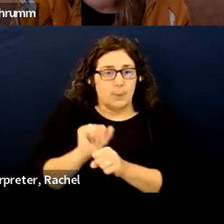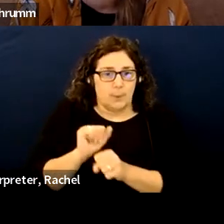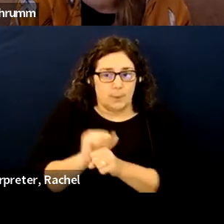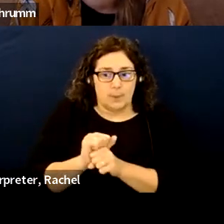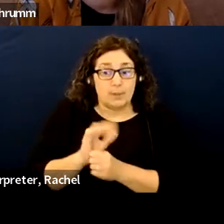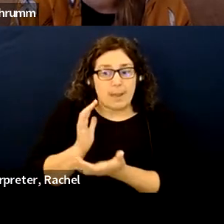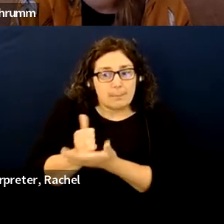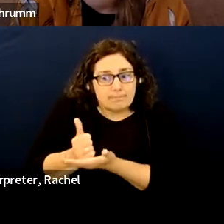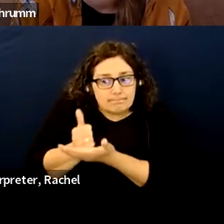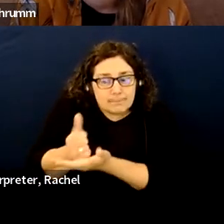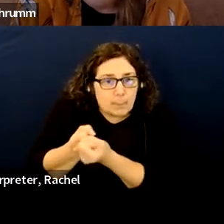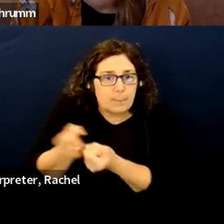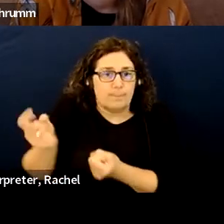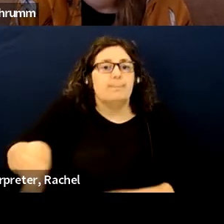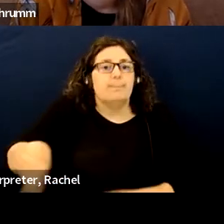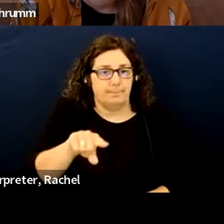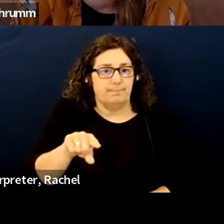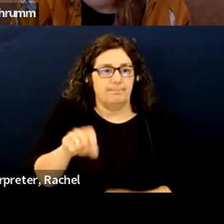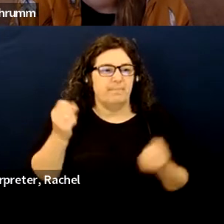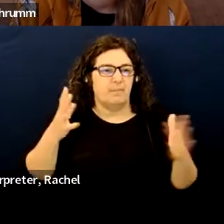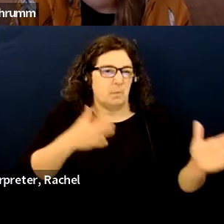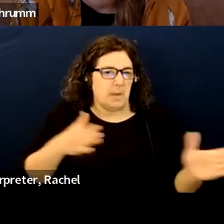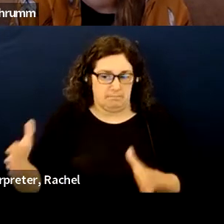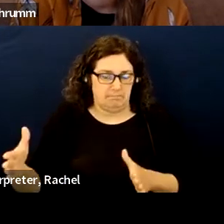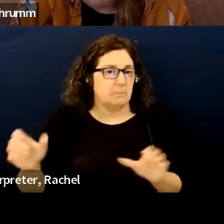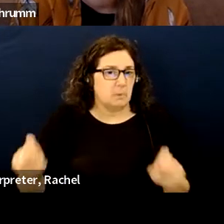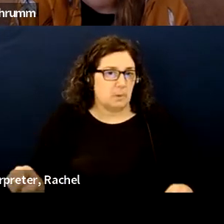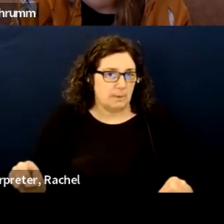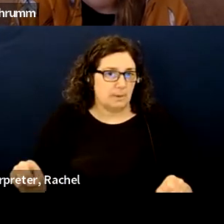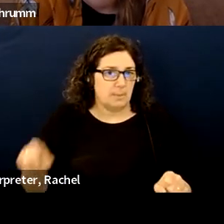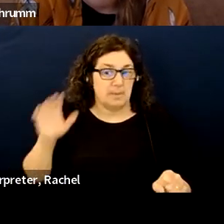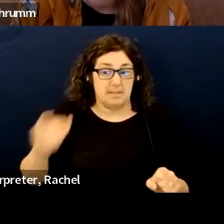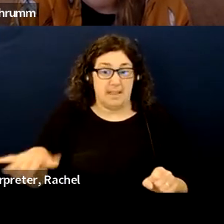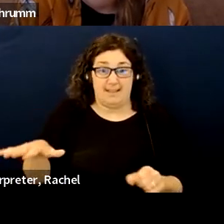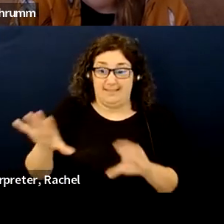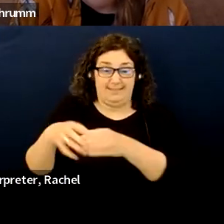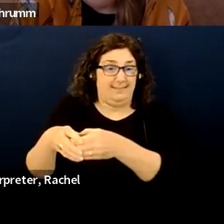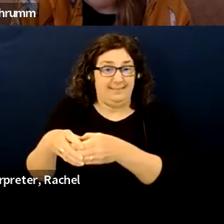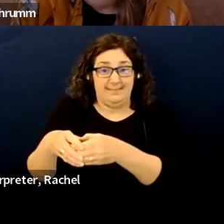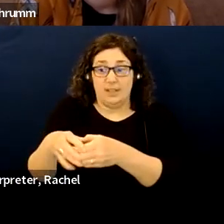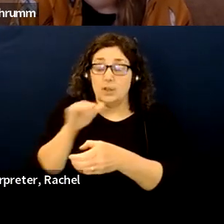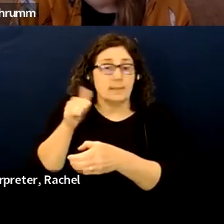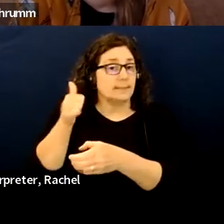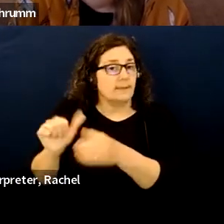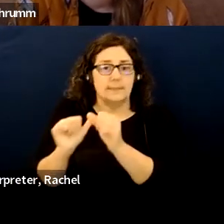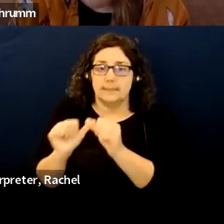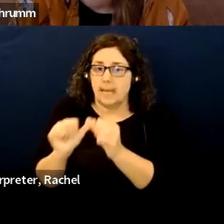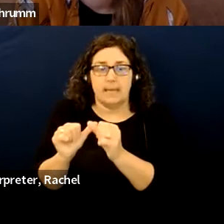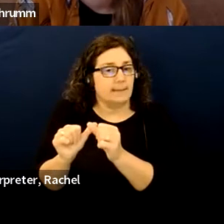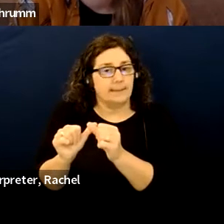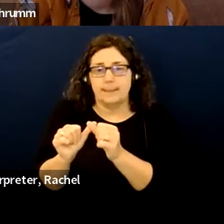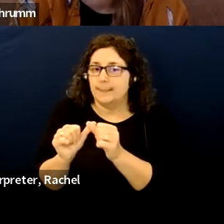support them in many ways, because the sector wasn't self-sustaining in terms